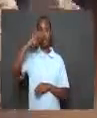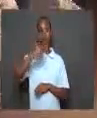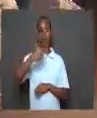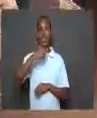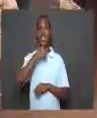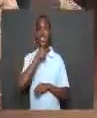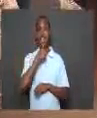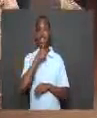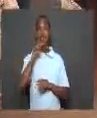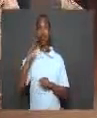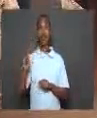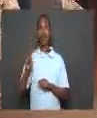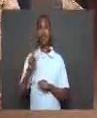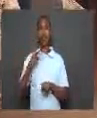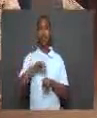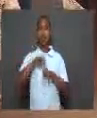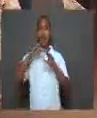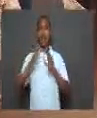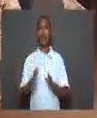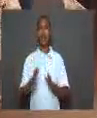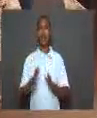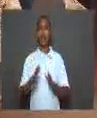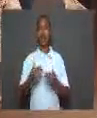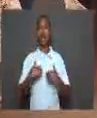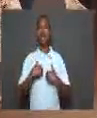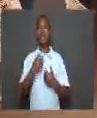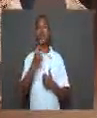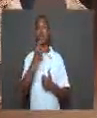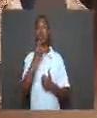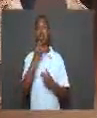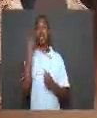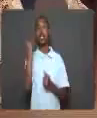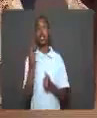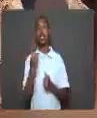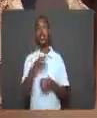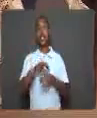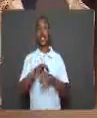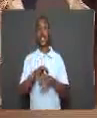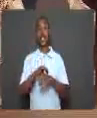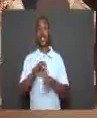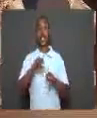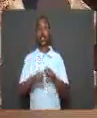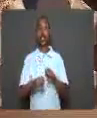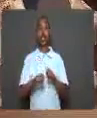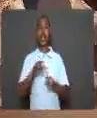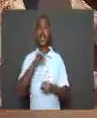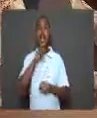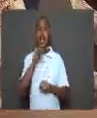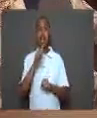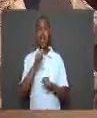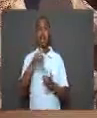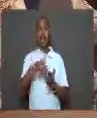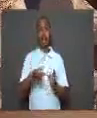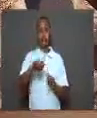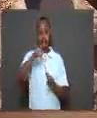that permanently alters the protein structure of a skin so that it can never return